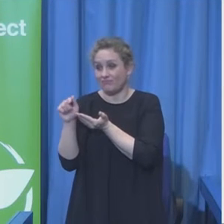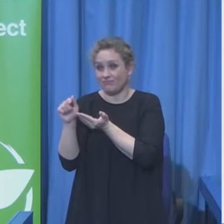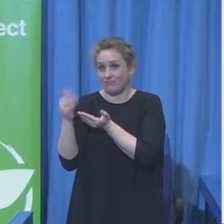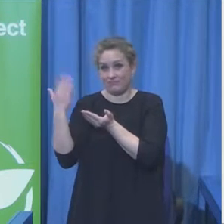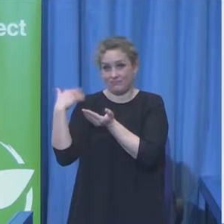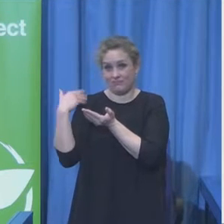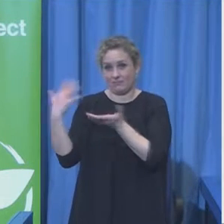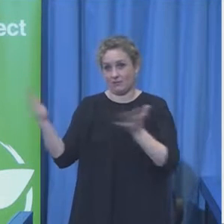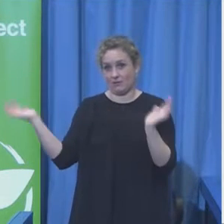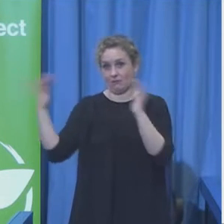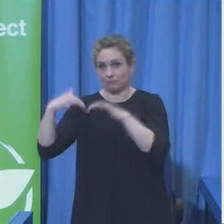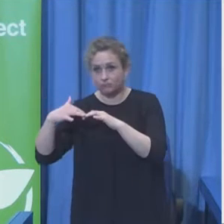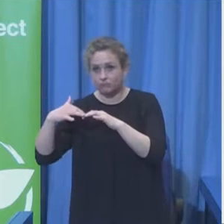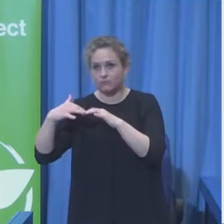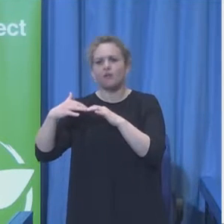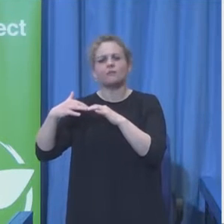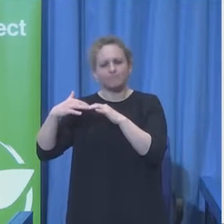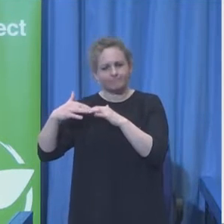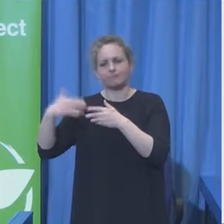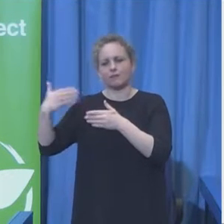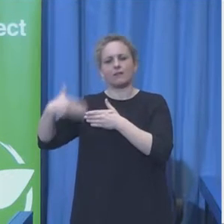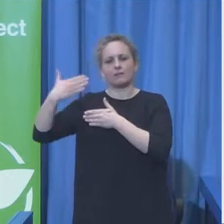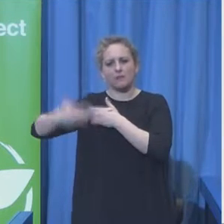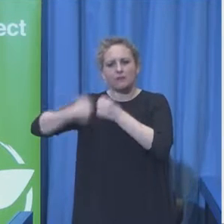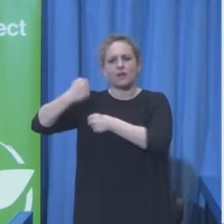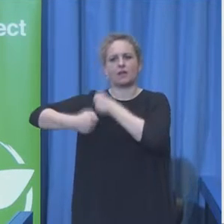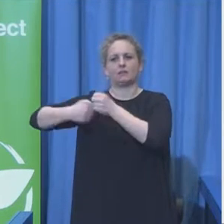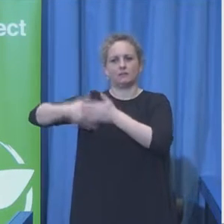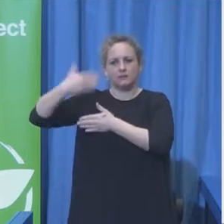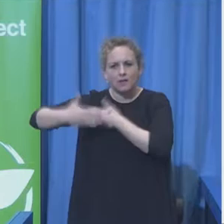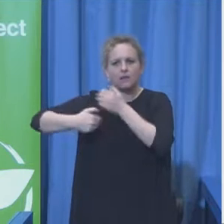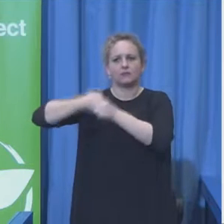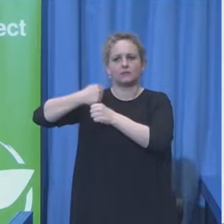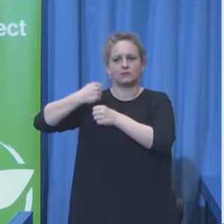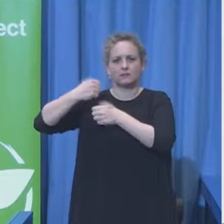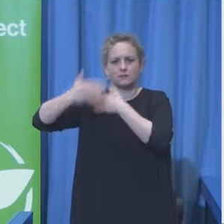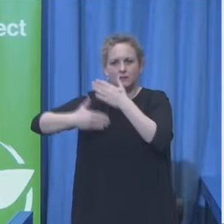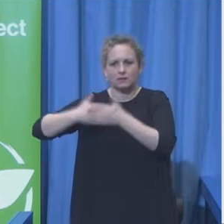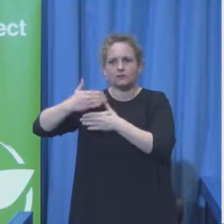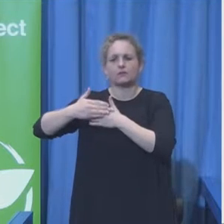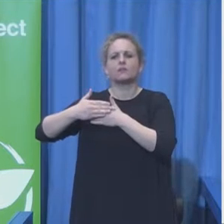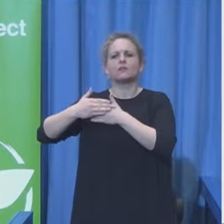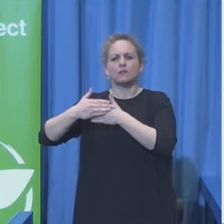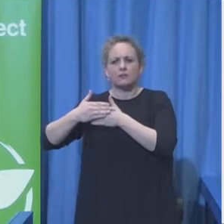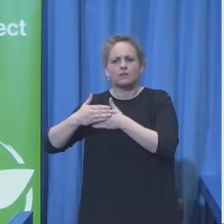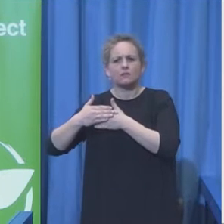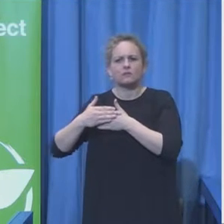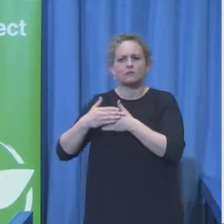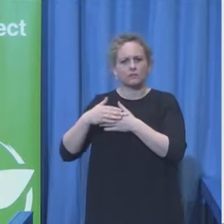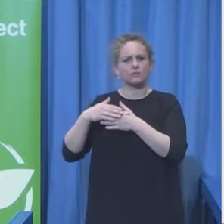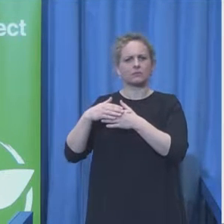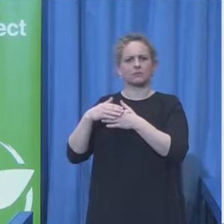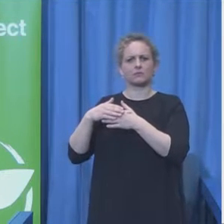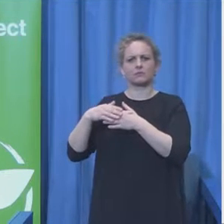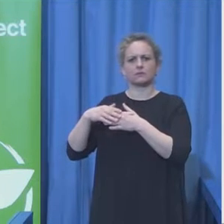that's the largest international meeting on disability. So that's also what we do in order to promote